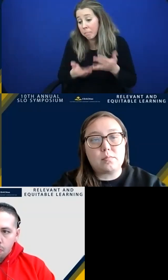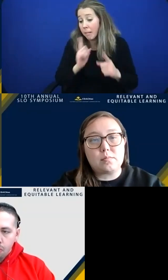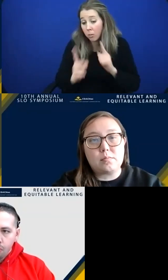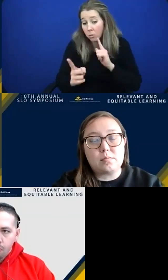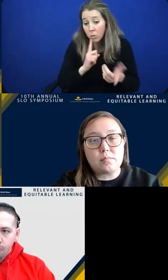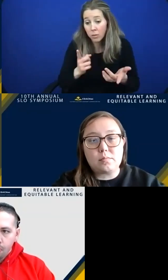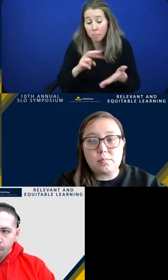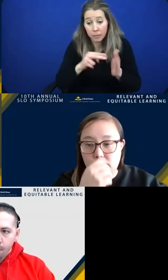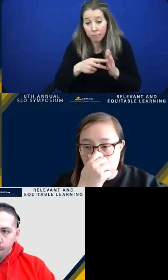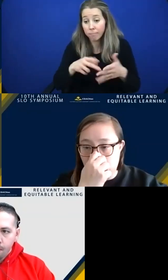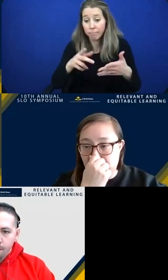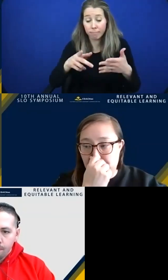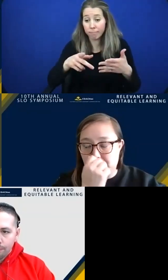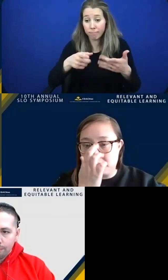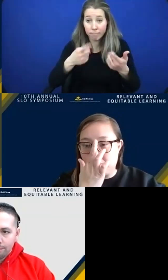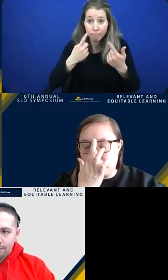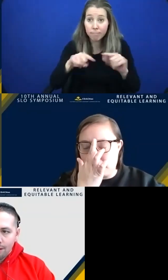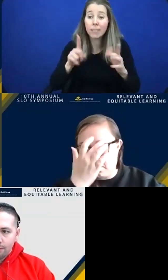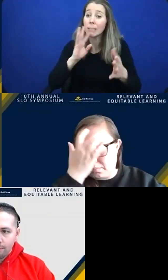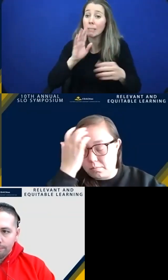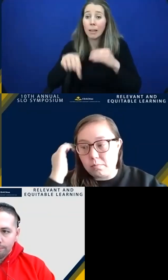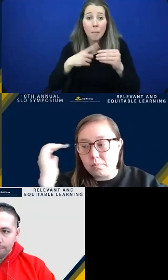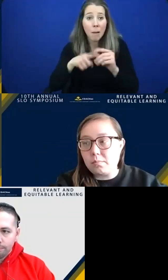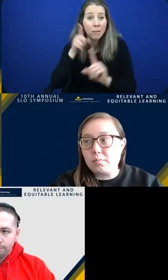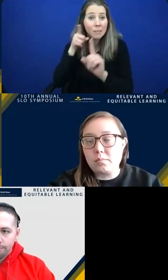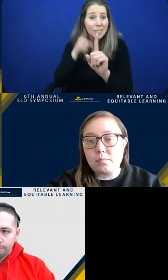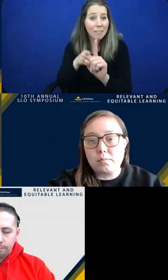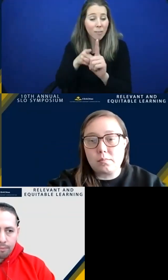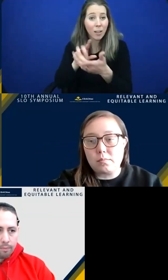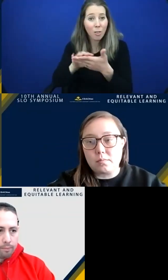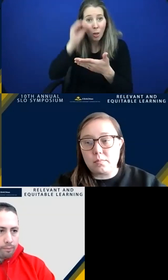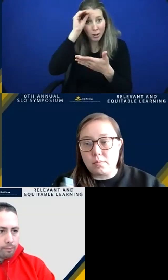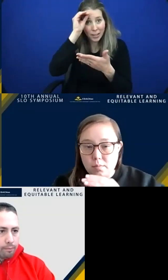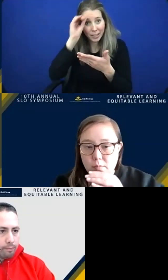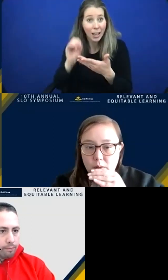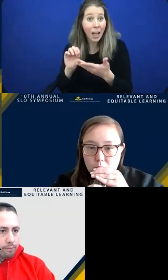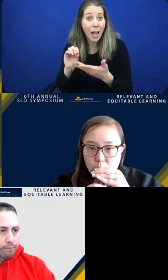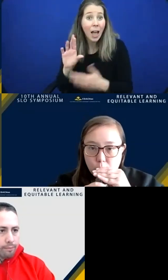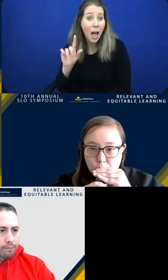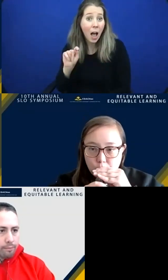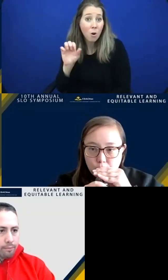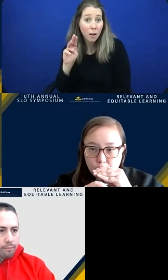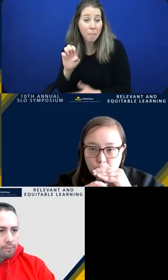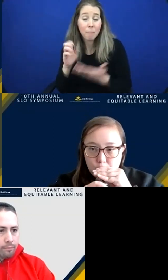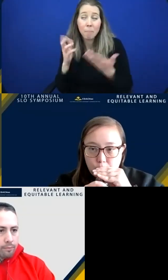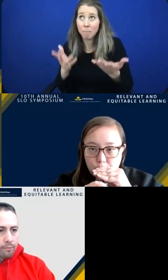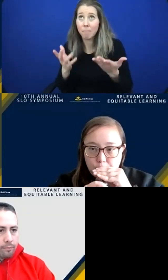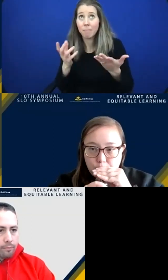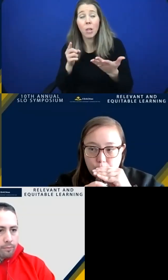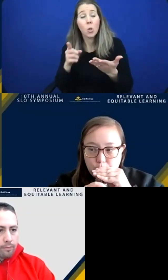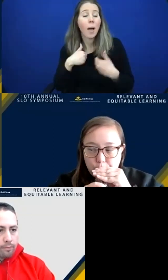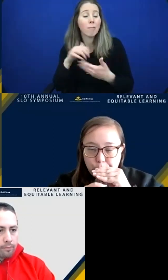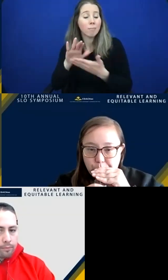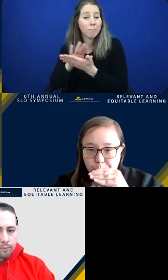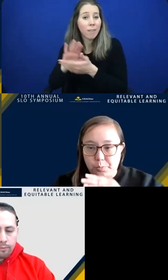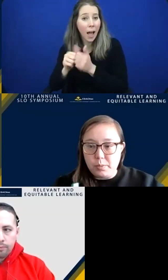something at the end where you're talking about a specific learning outcome, you have a documentation of how people